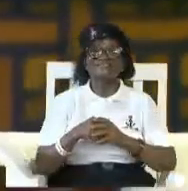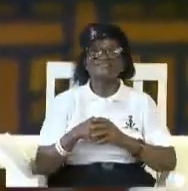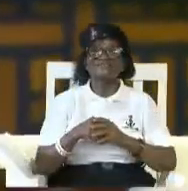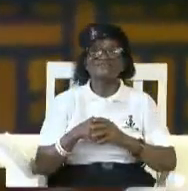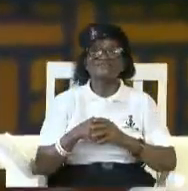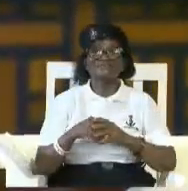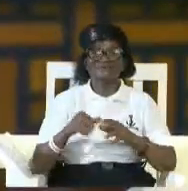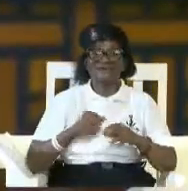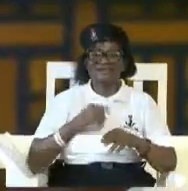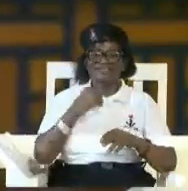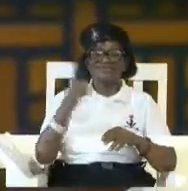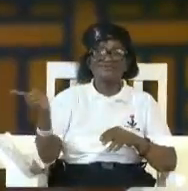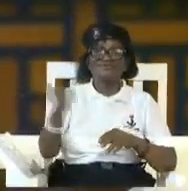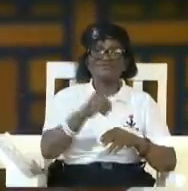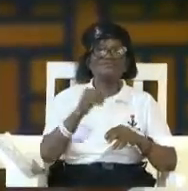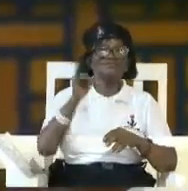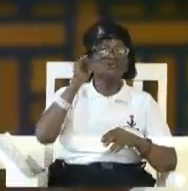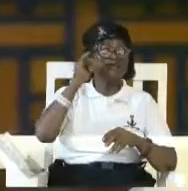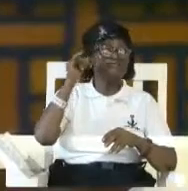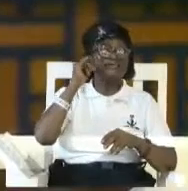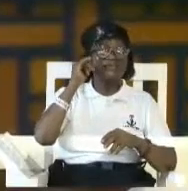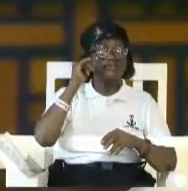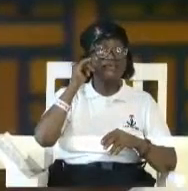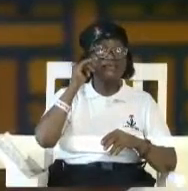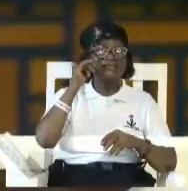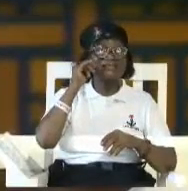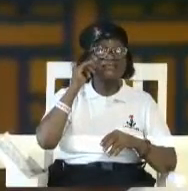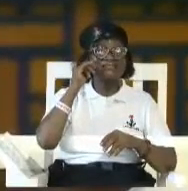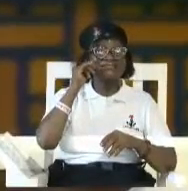I told you yesterday